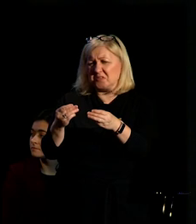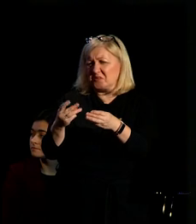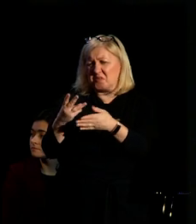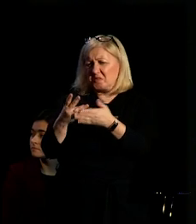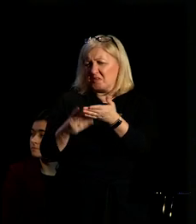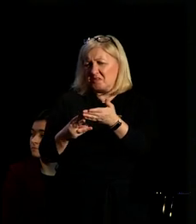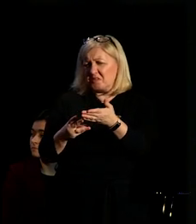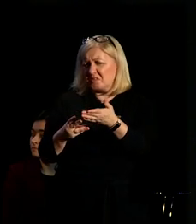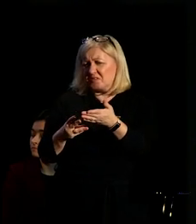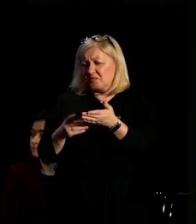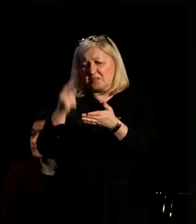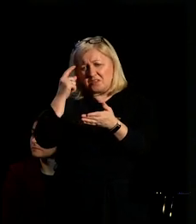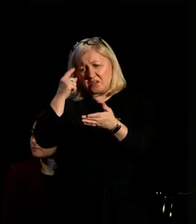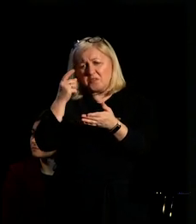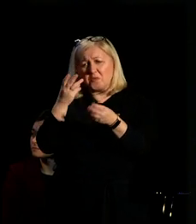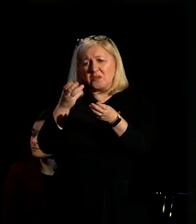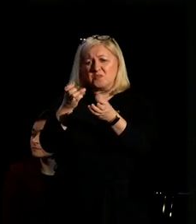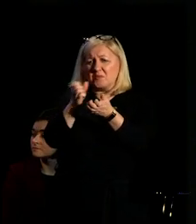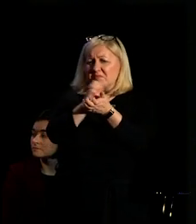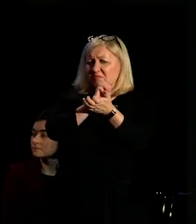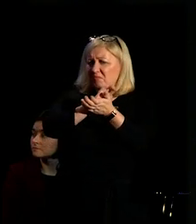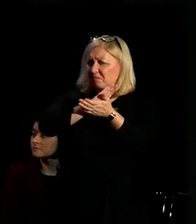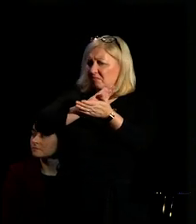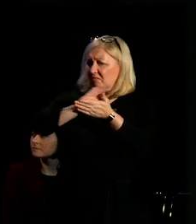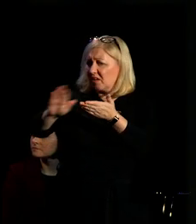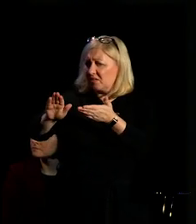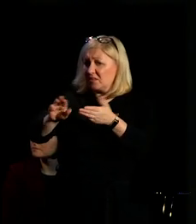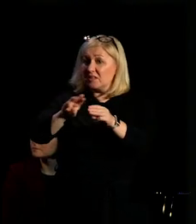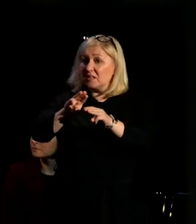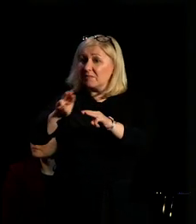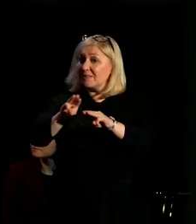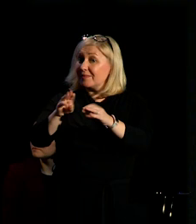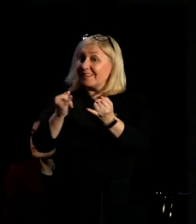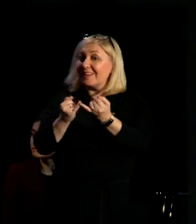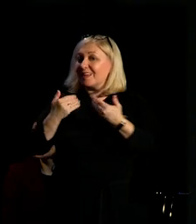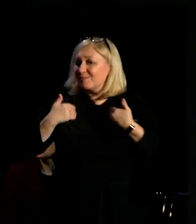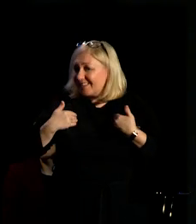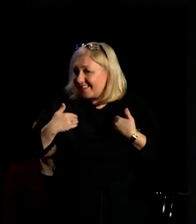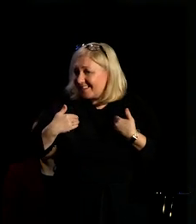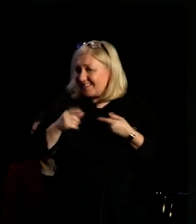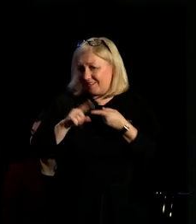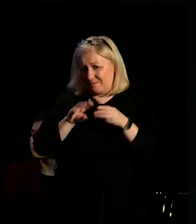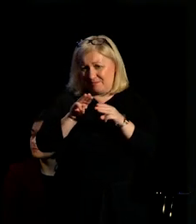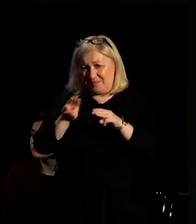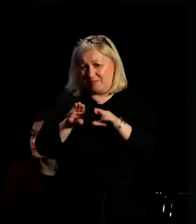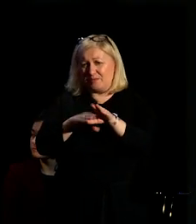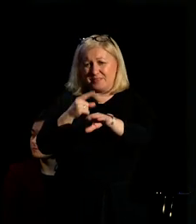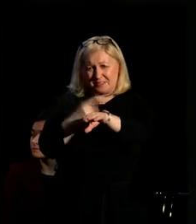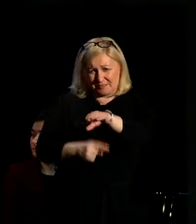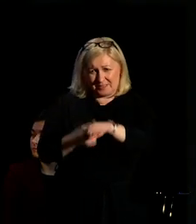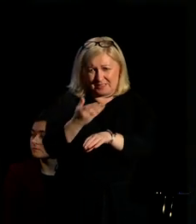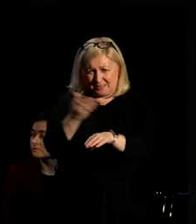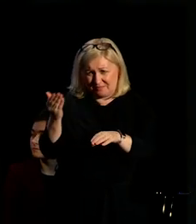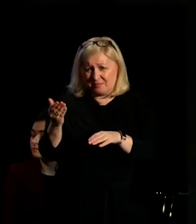so they want to get rid of people like me and other people with disabilities. Doctors